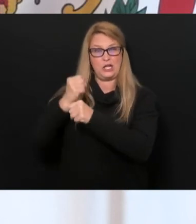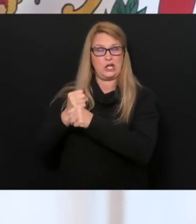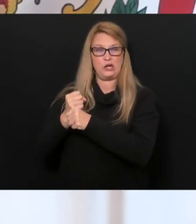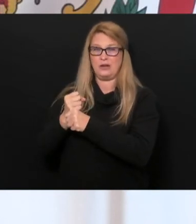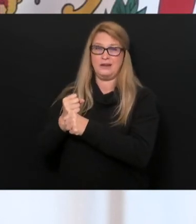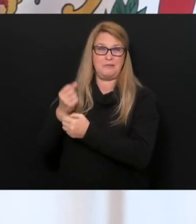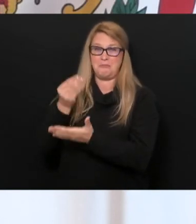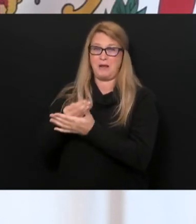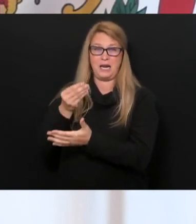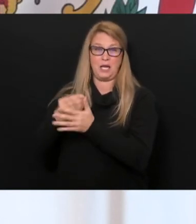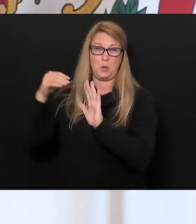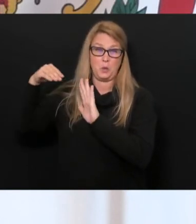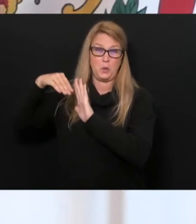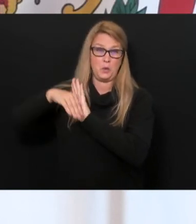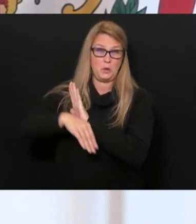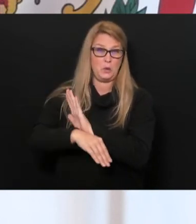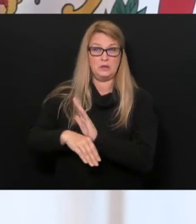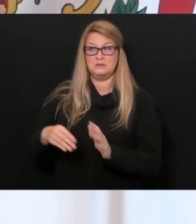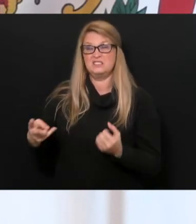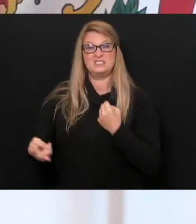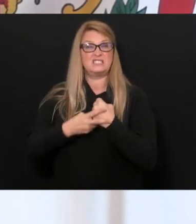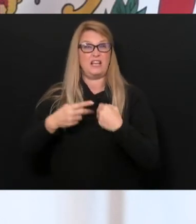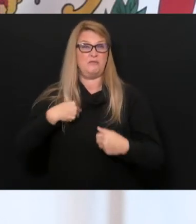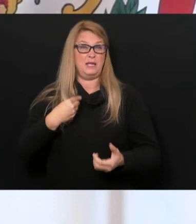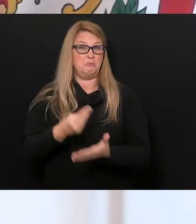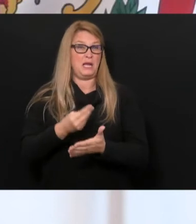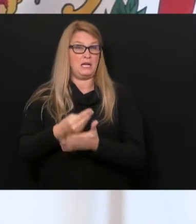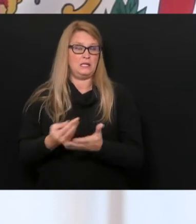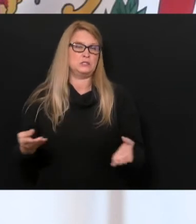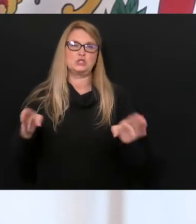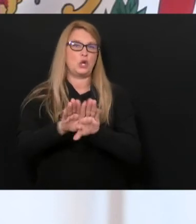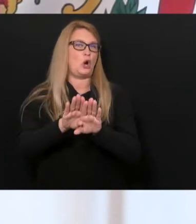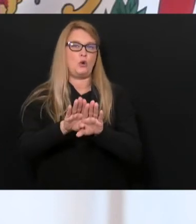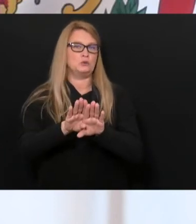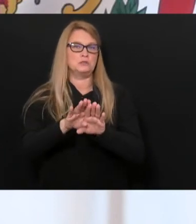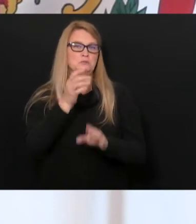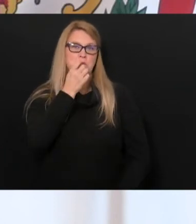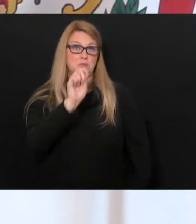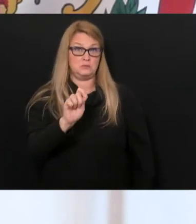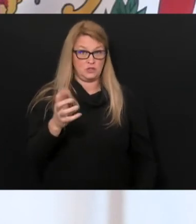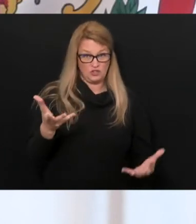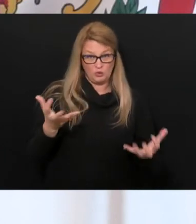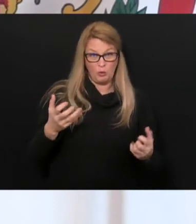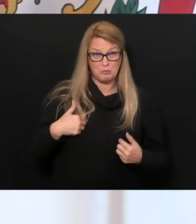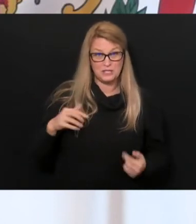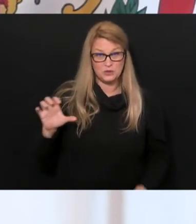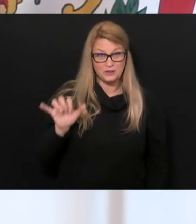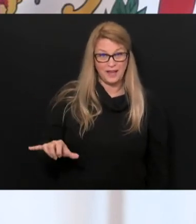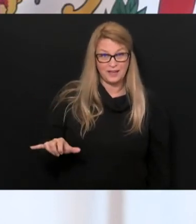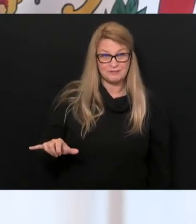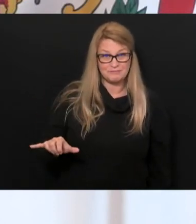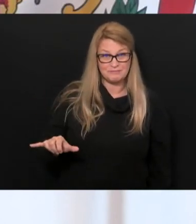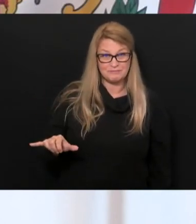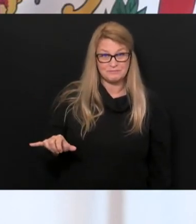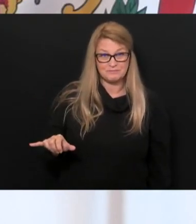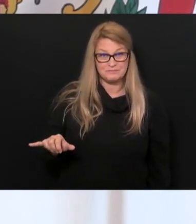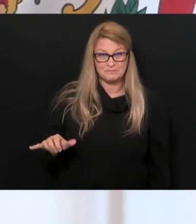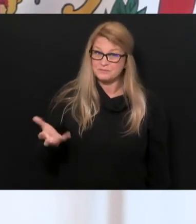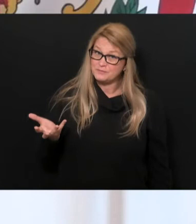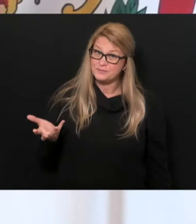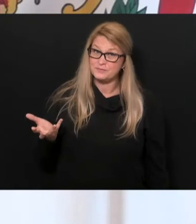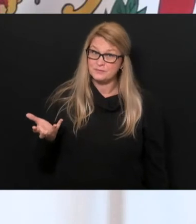close it. It'll save me money. Just close it. Is that what you want? I mean, really, at the end of the